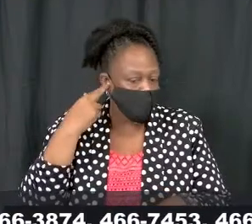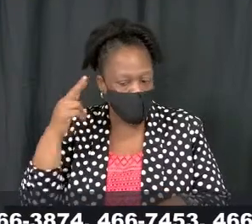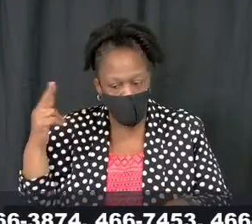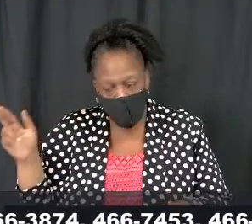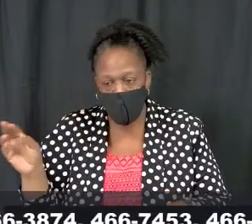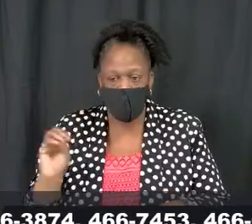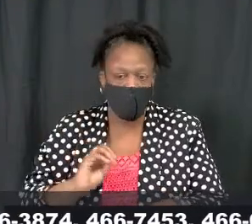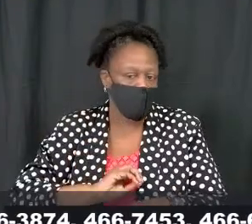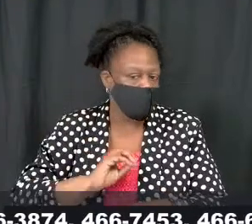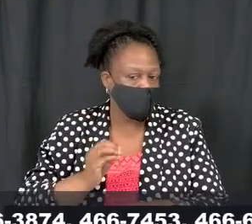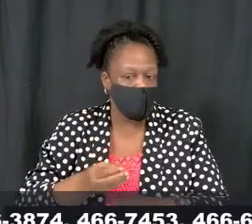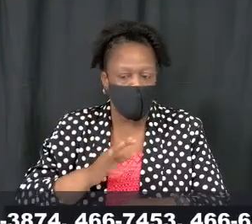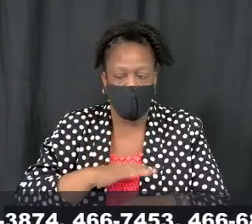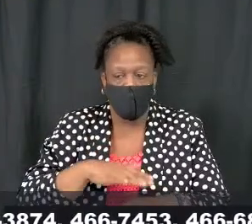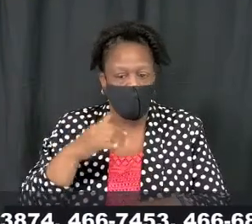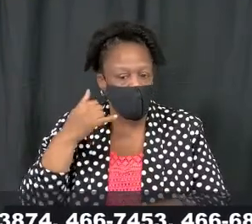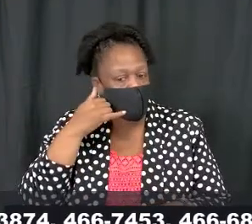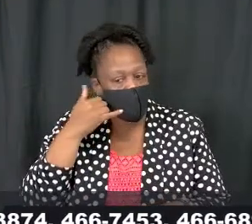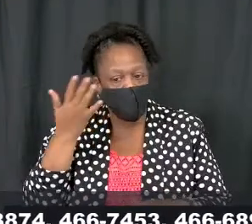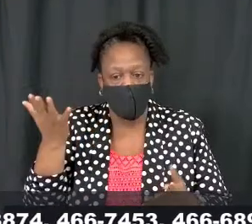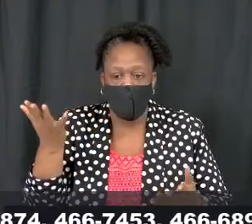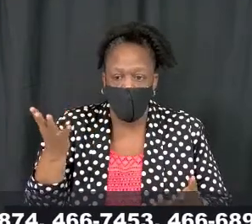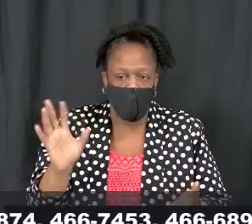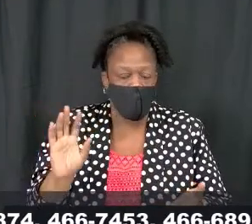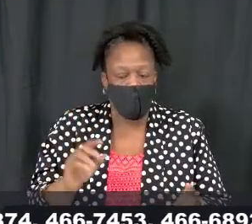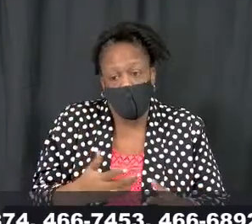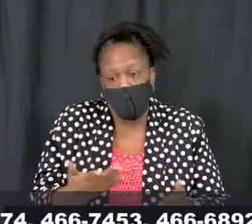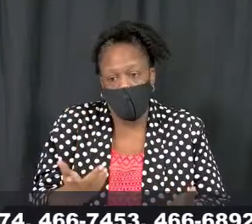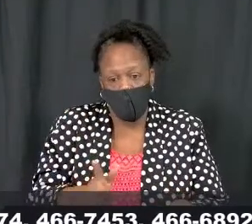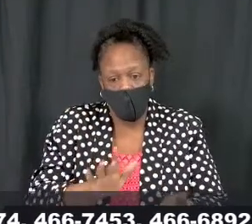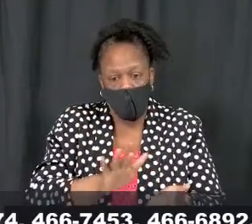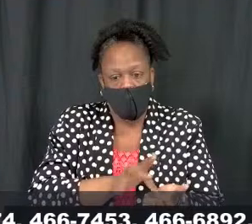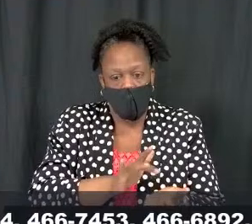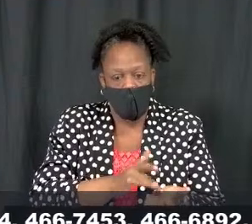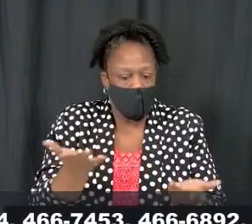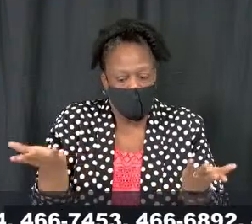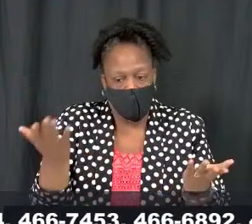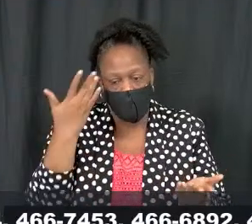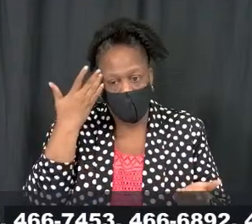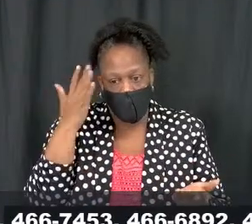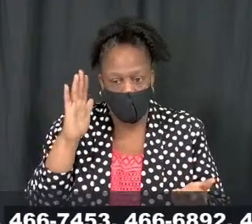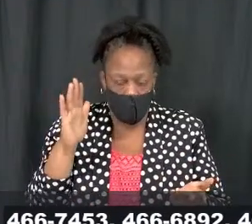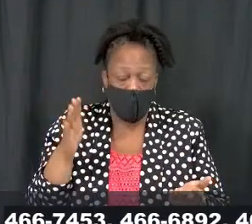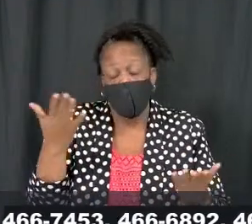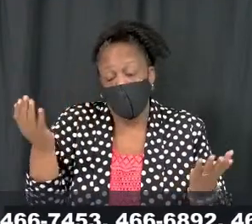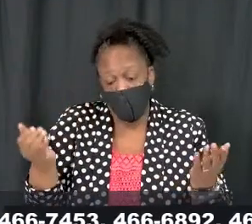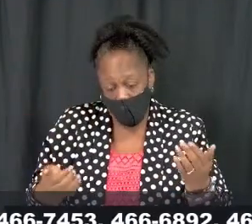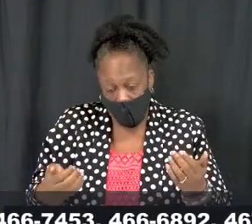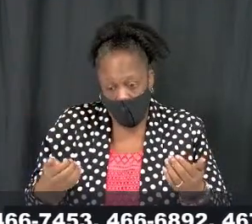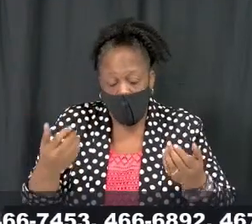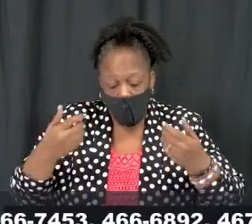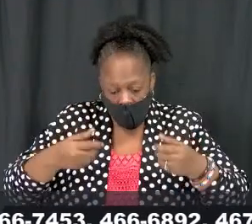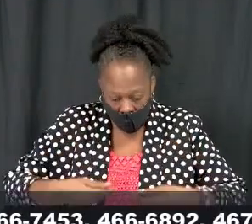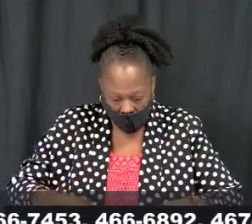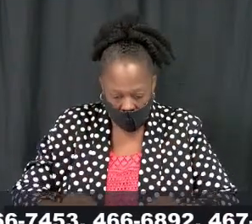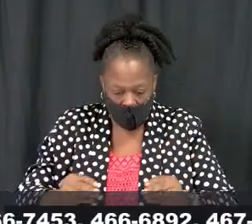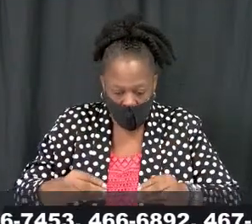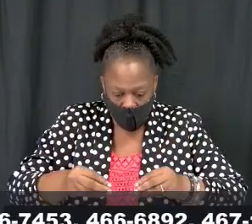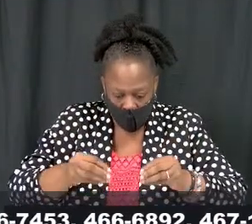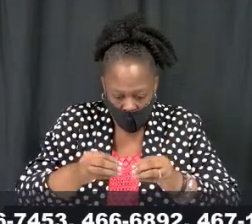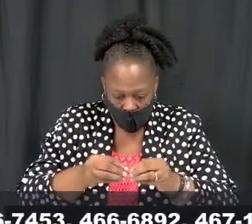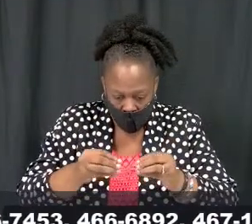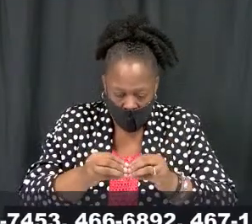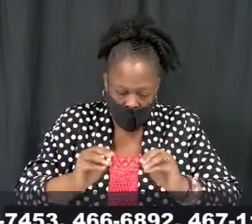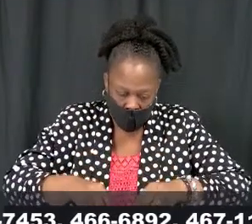or social media. We continue to update you on what is happening in St. Kitts and